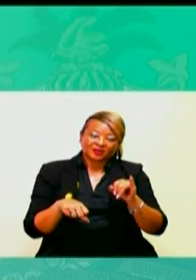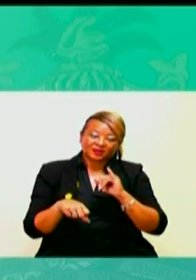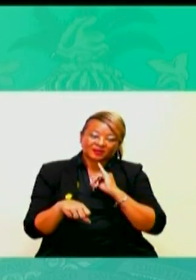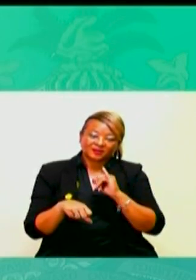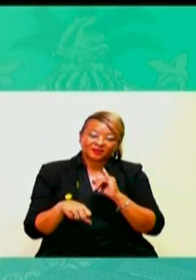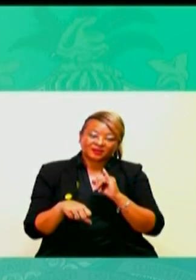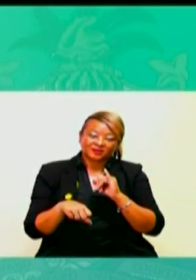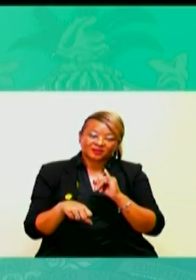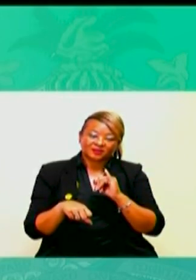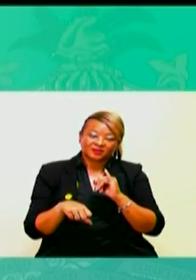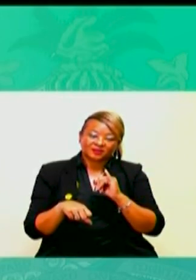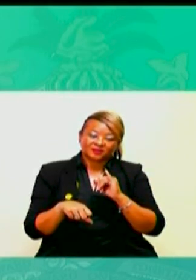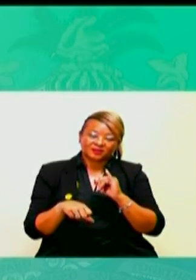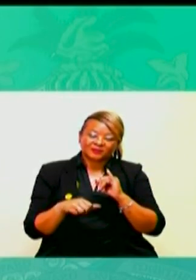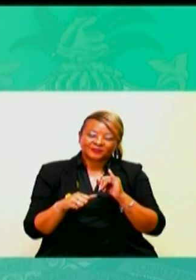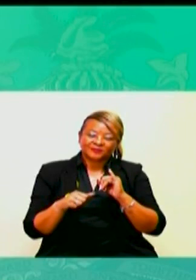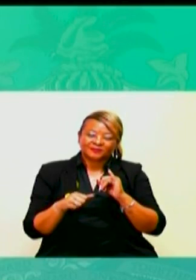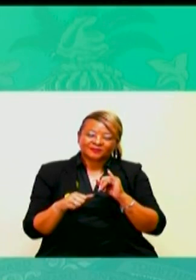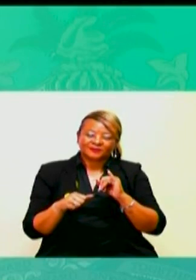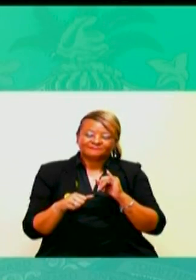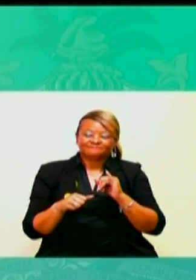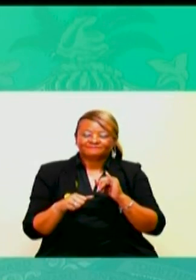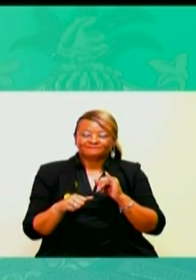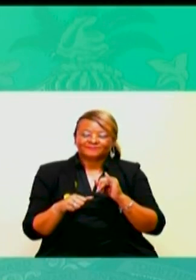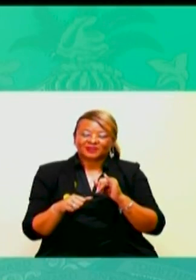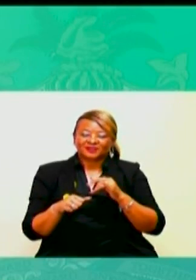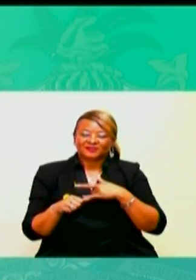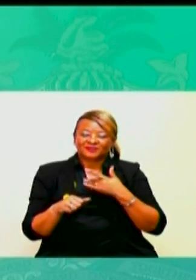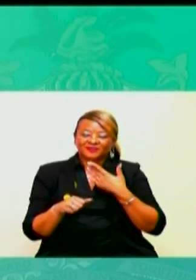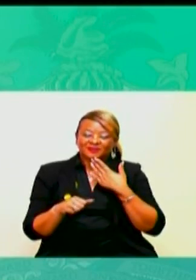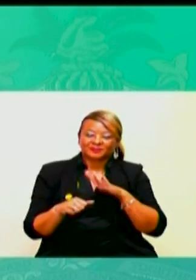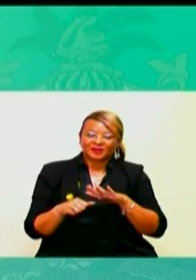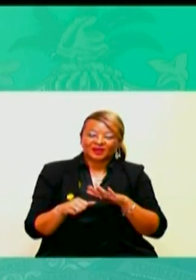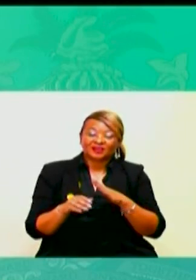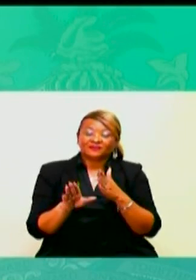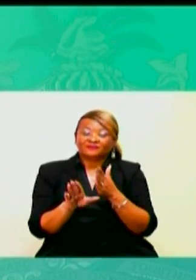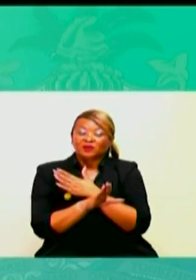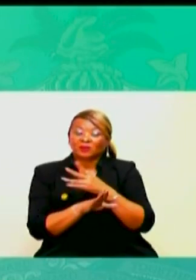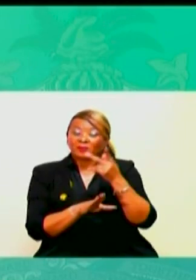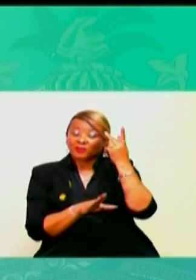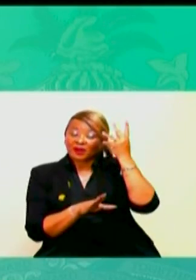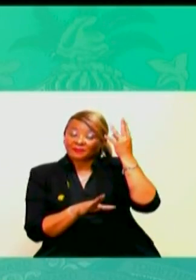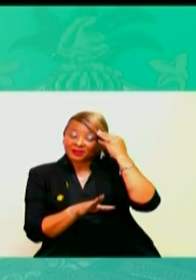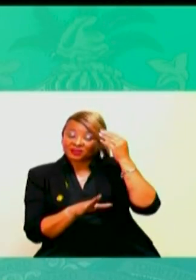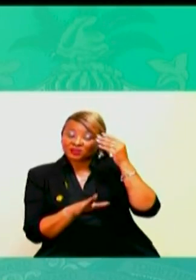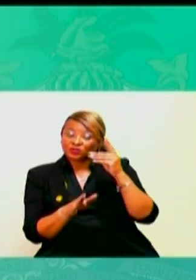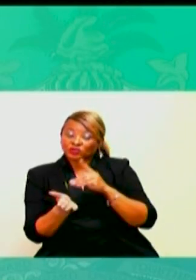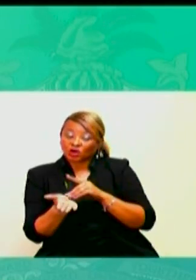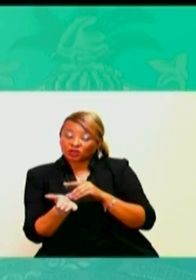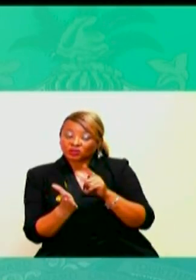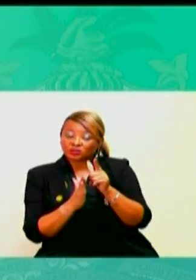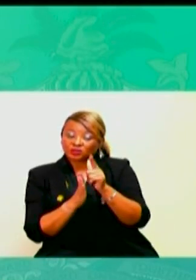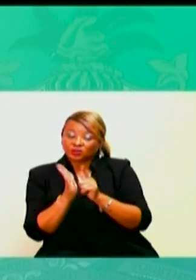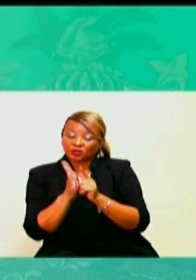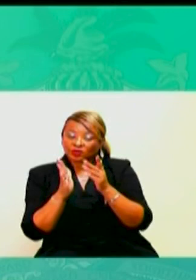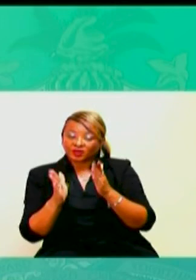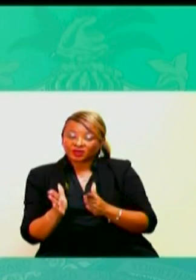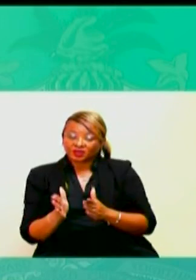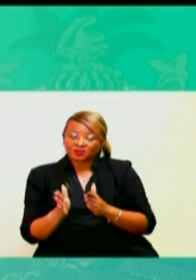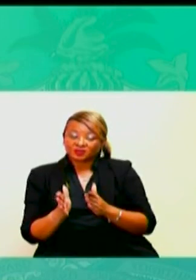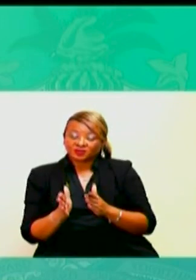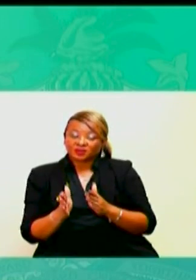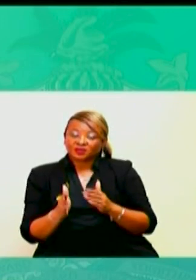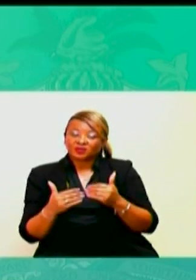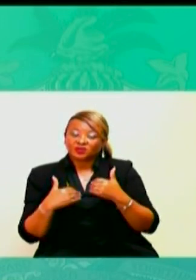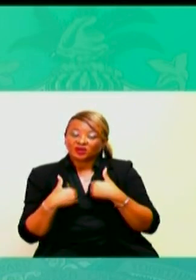That is extremely demeaning. You have a former prime minister, you have doctors, lawyers, you have fish, you